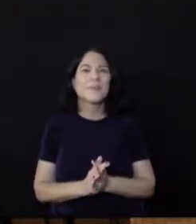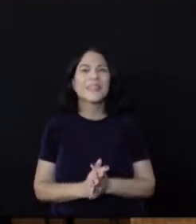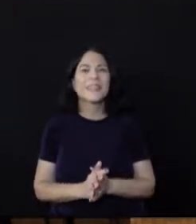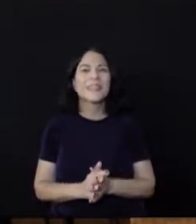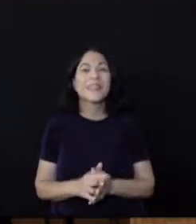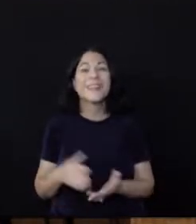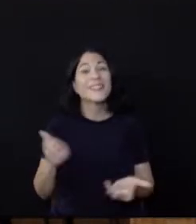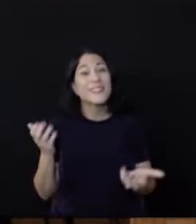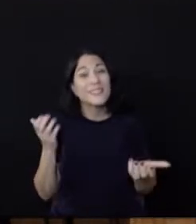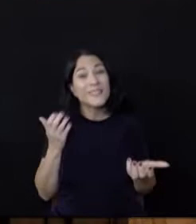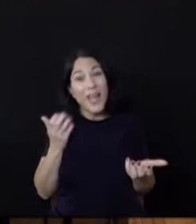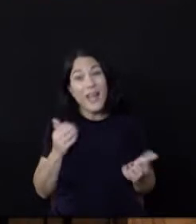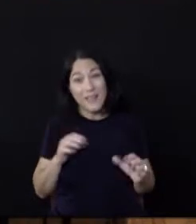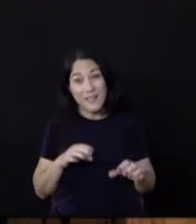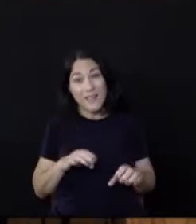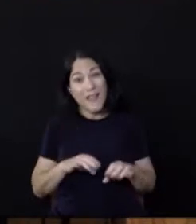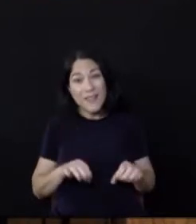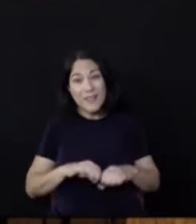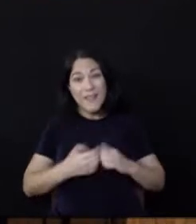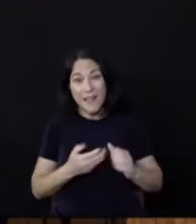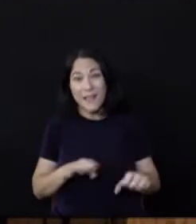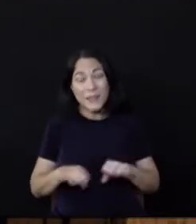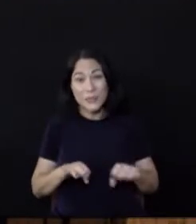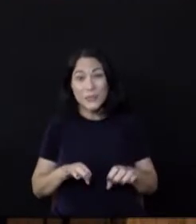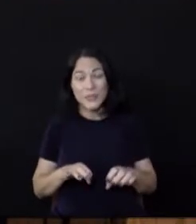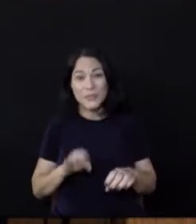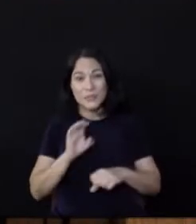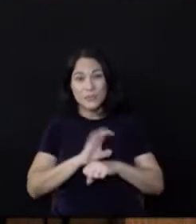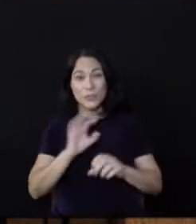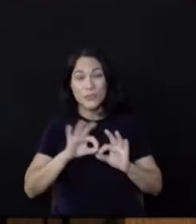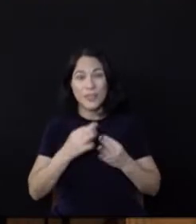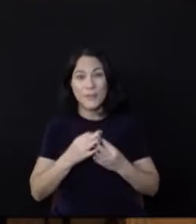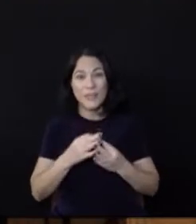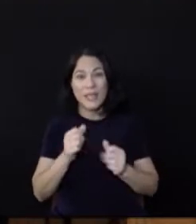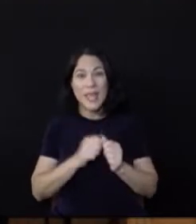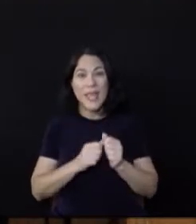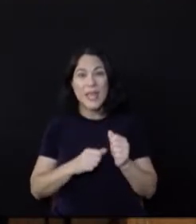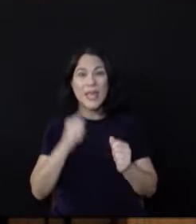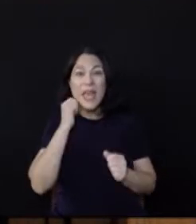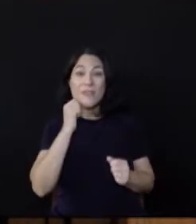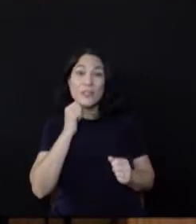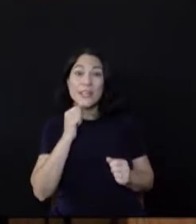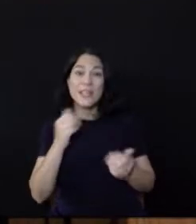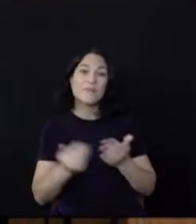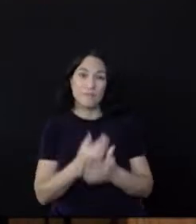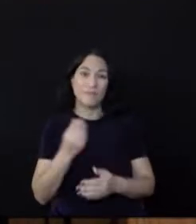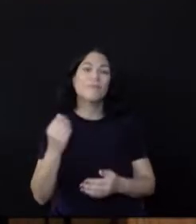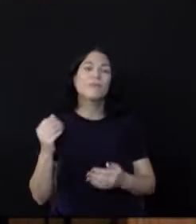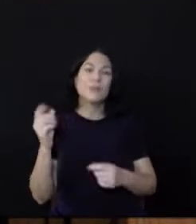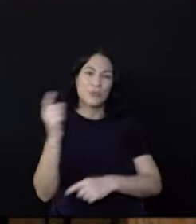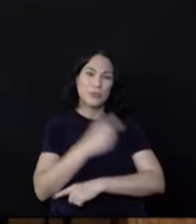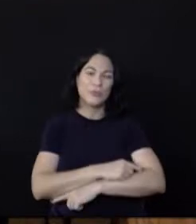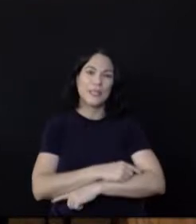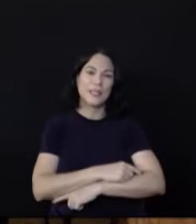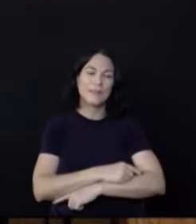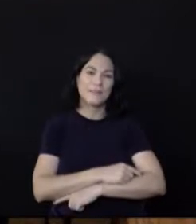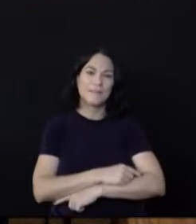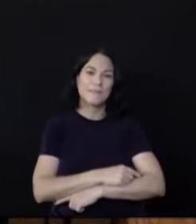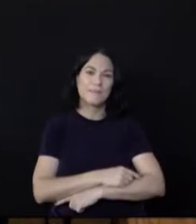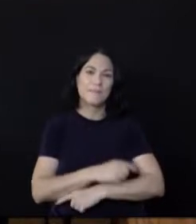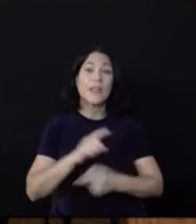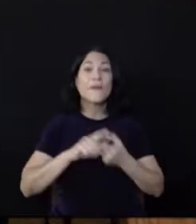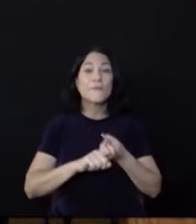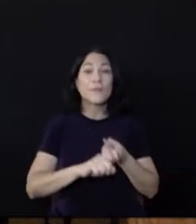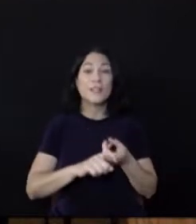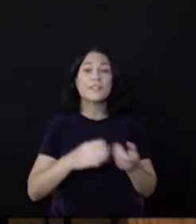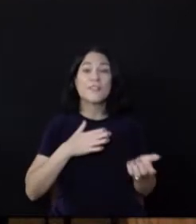Well, how we doing, church family? Every day is a new day, that's for sure. And as a friend of mine said not that